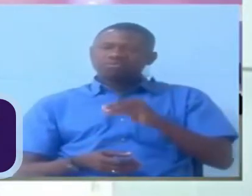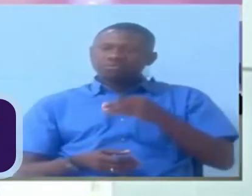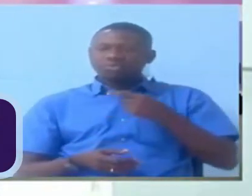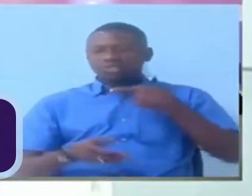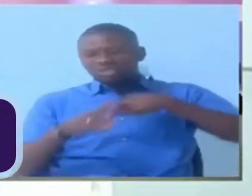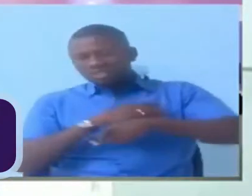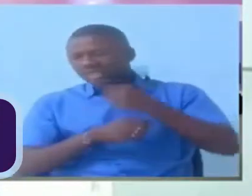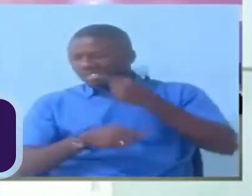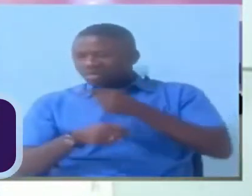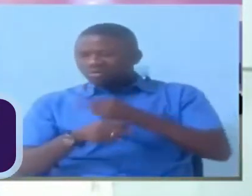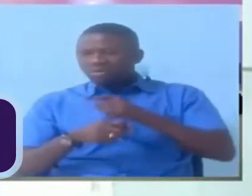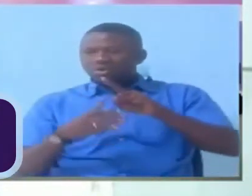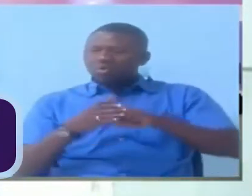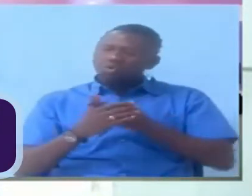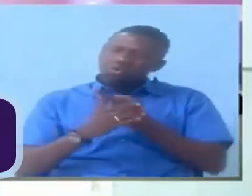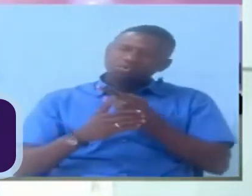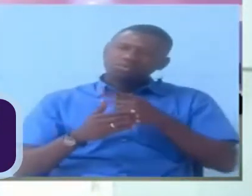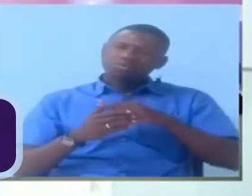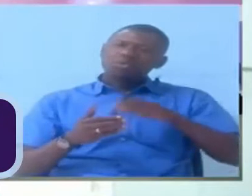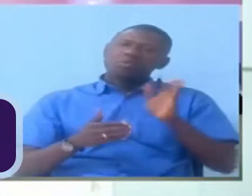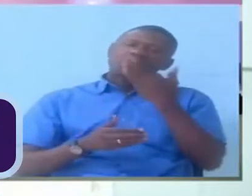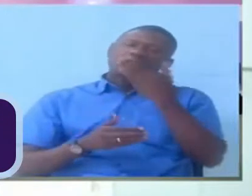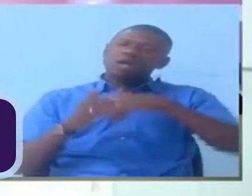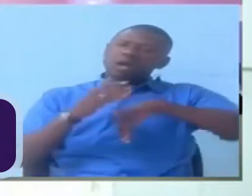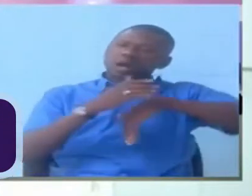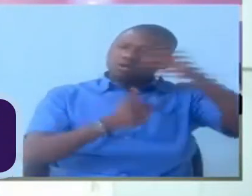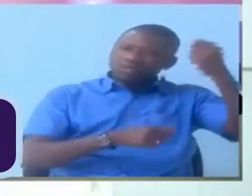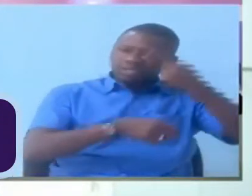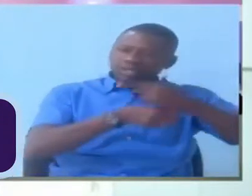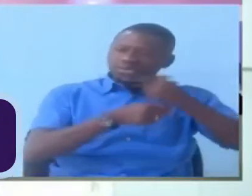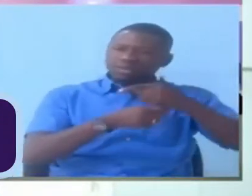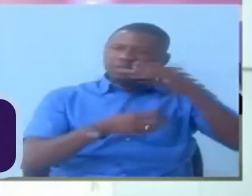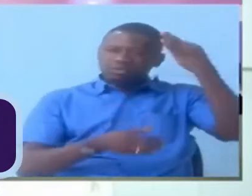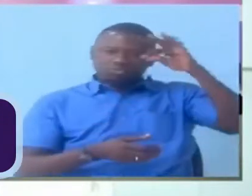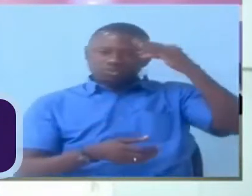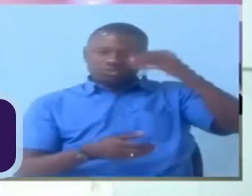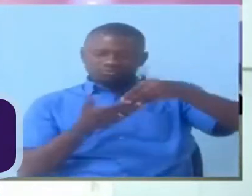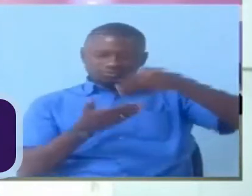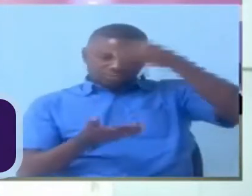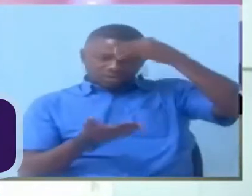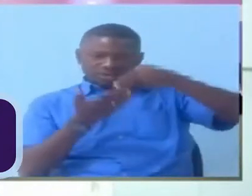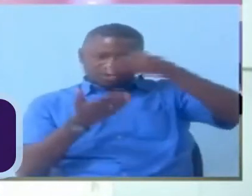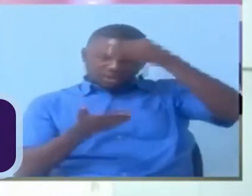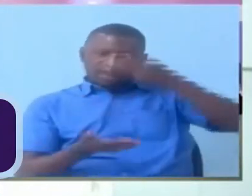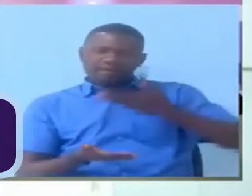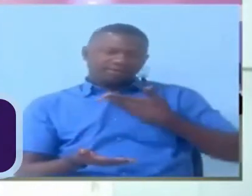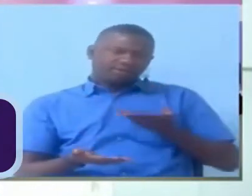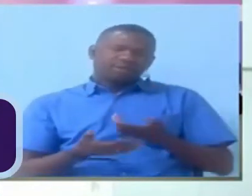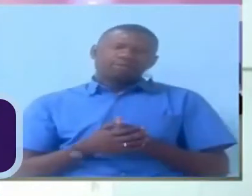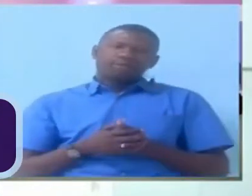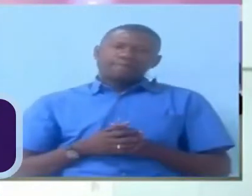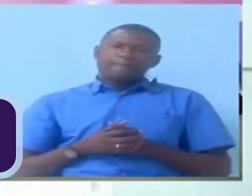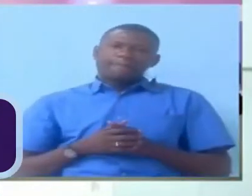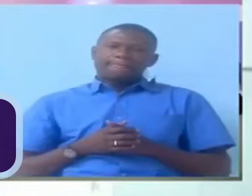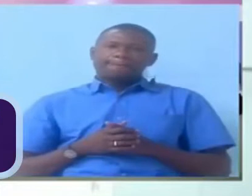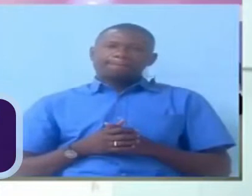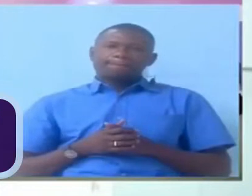makamoto isi la lodula ni la du ko sambanyani ayiri ko jibe. And sometimes